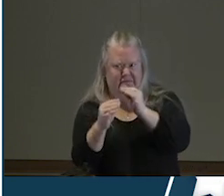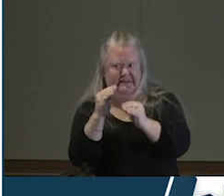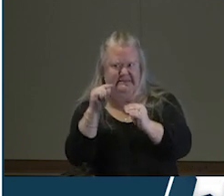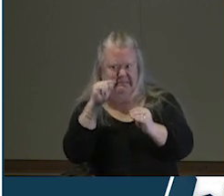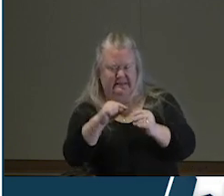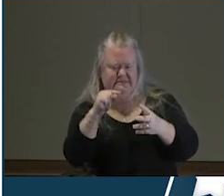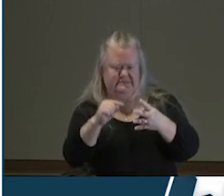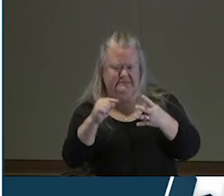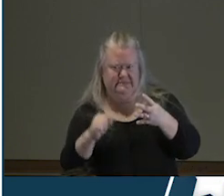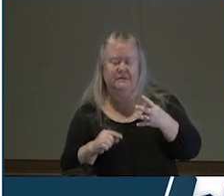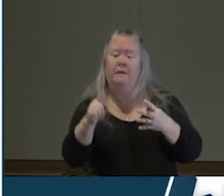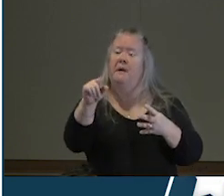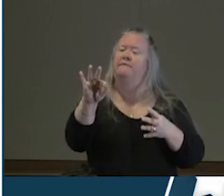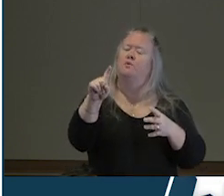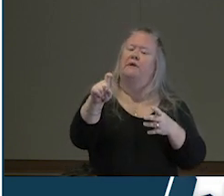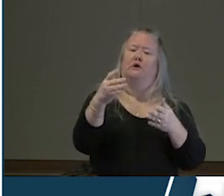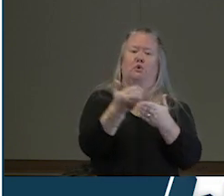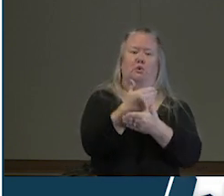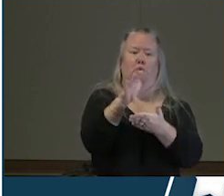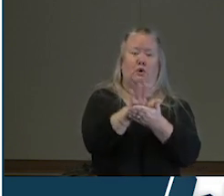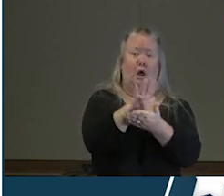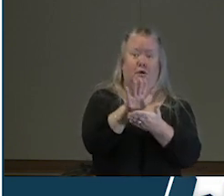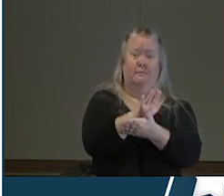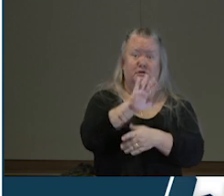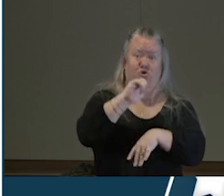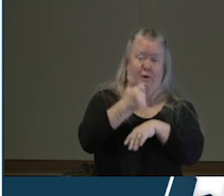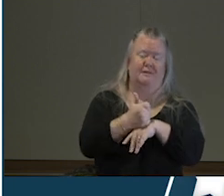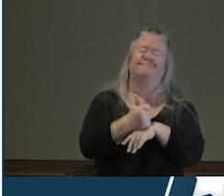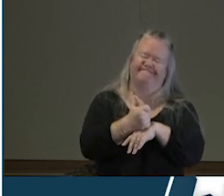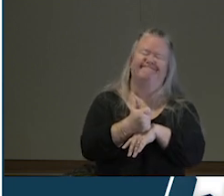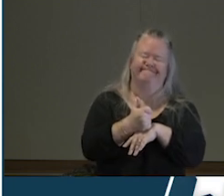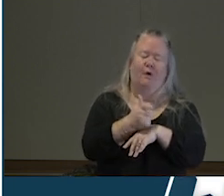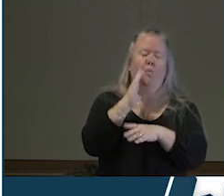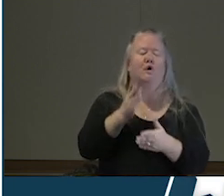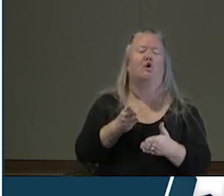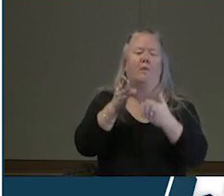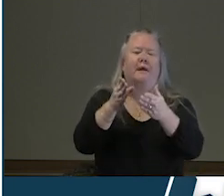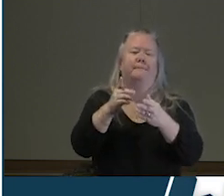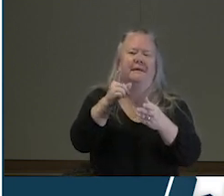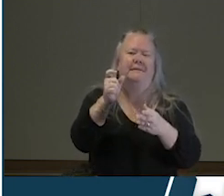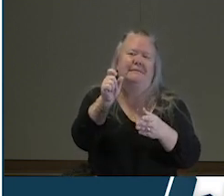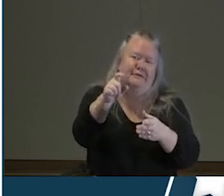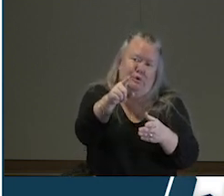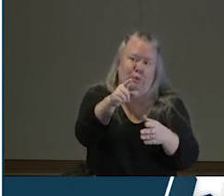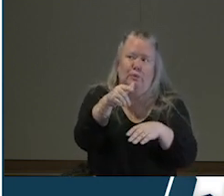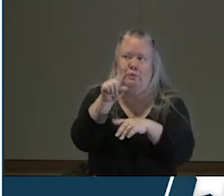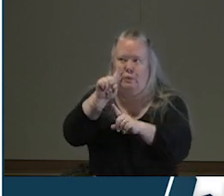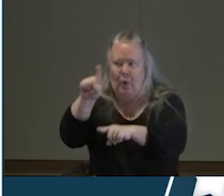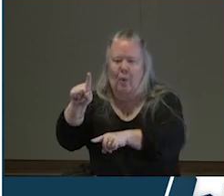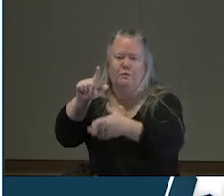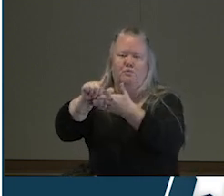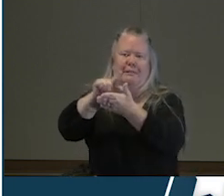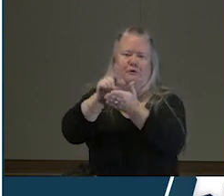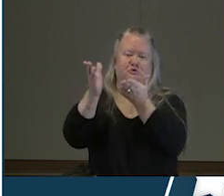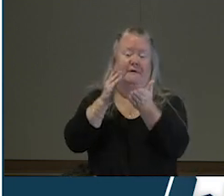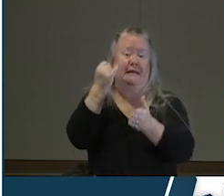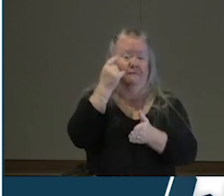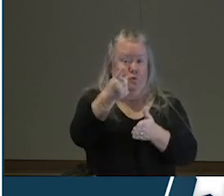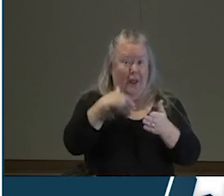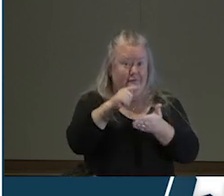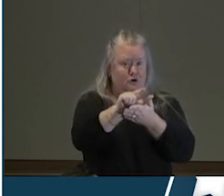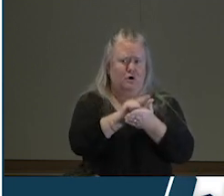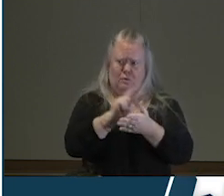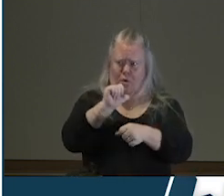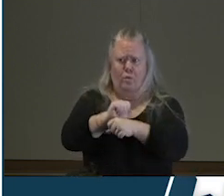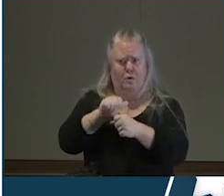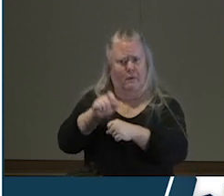corrected. But if you need new documents created, then yes, we're going to recommend the legal service if it's needed. If you have an attorney, we'll of course